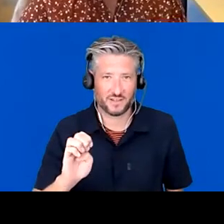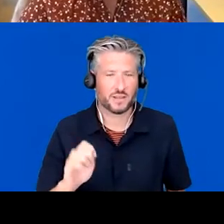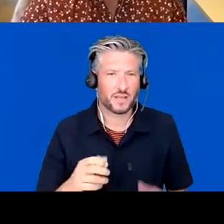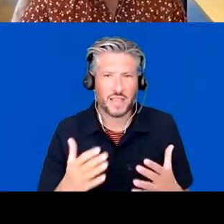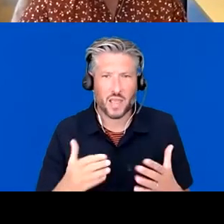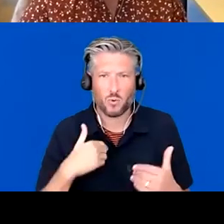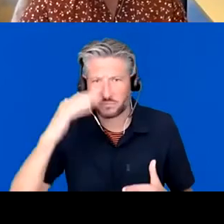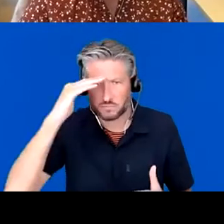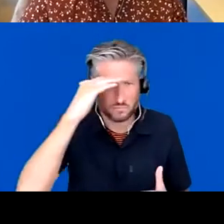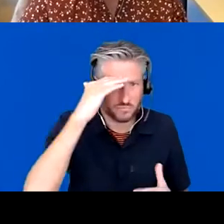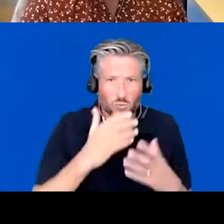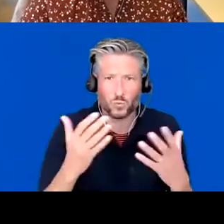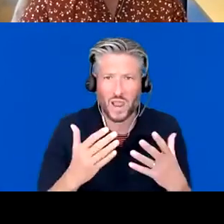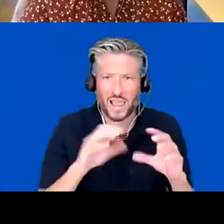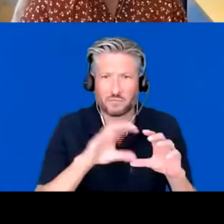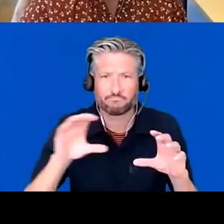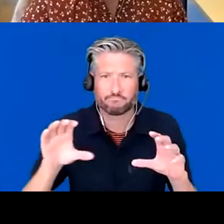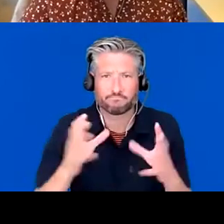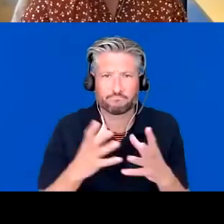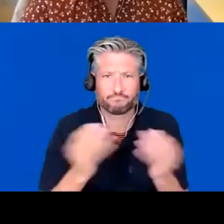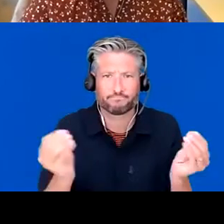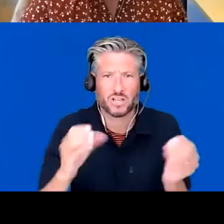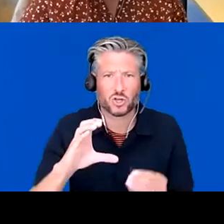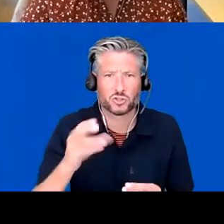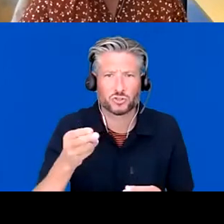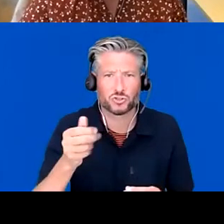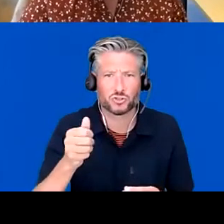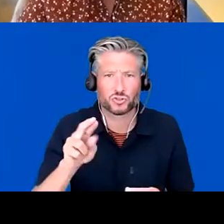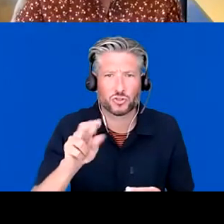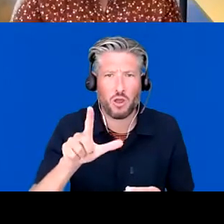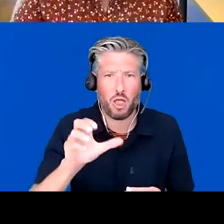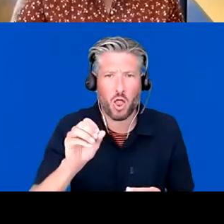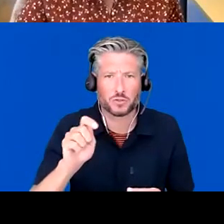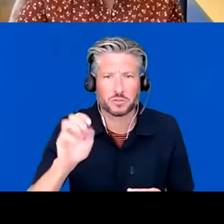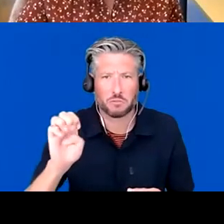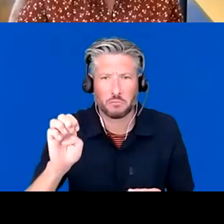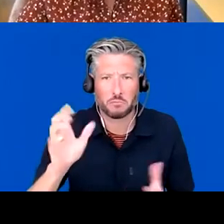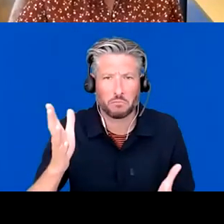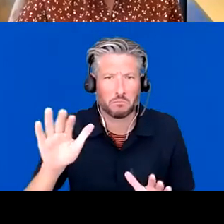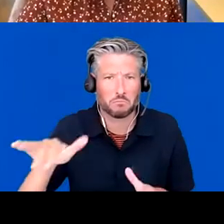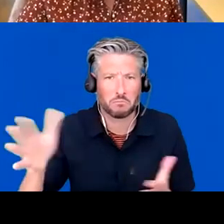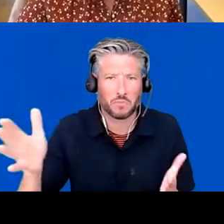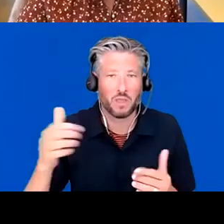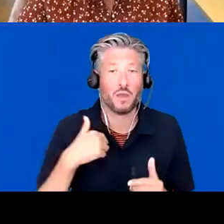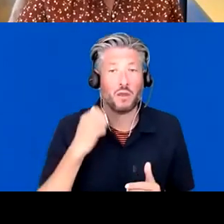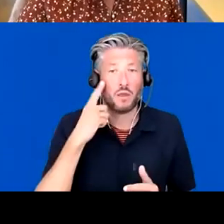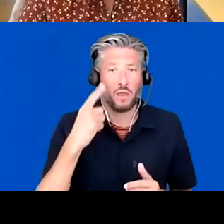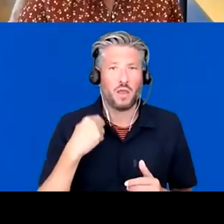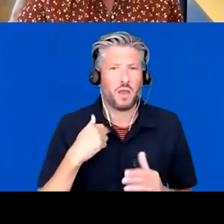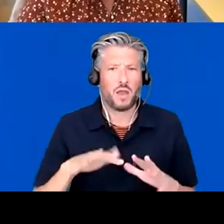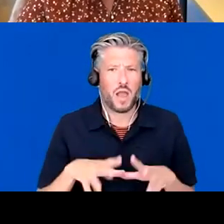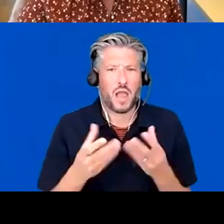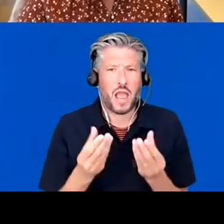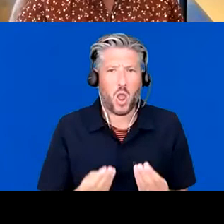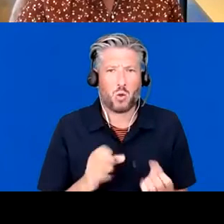I hope that she will soon return. I would just like to add that when I was thinking about making the transition to digital, my first thought was,